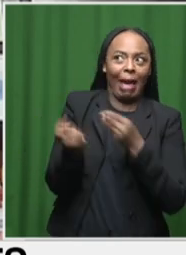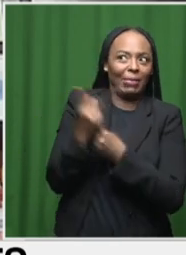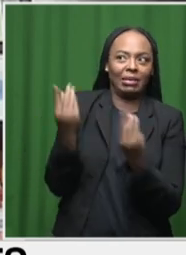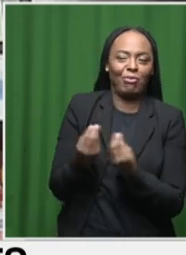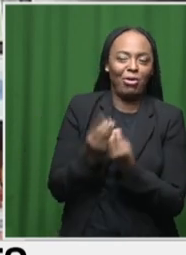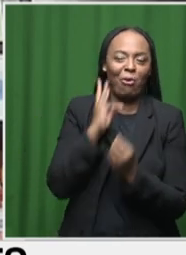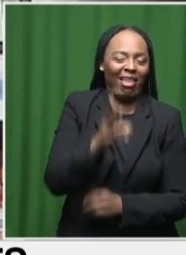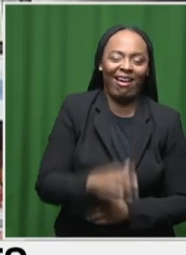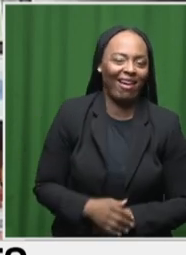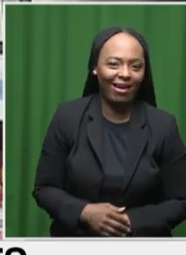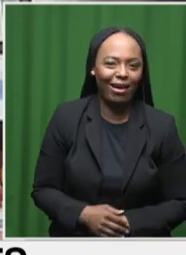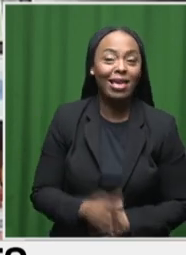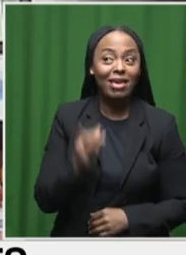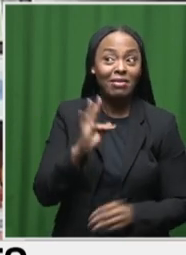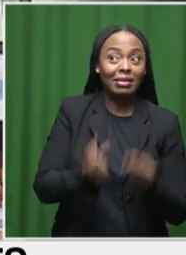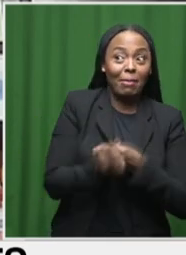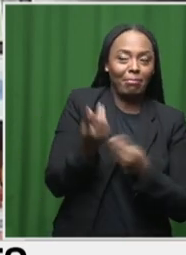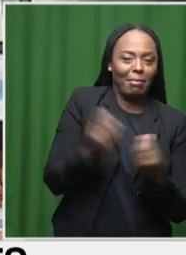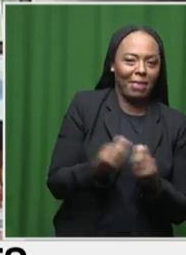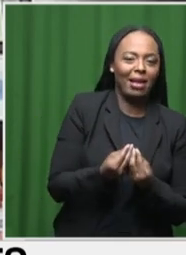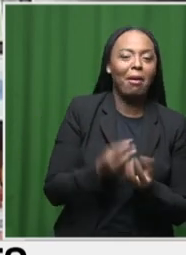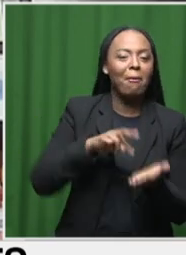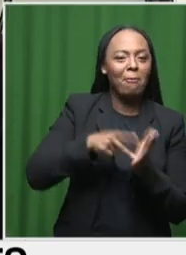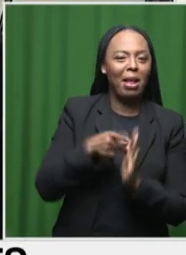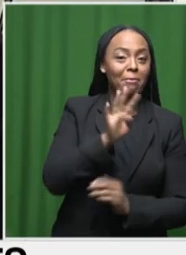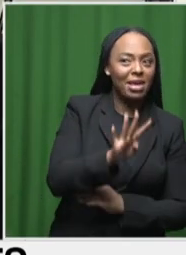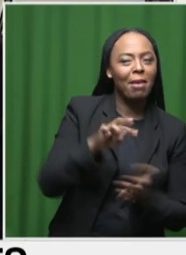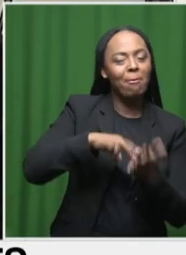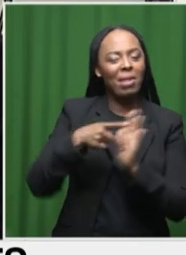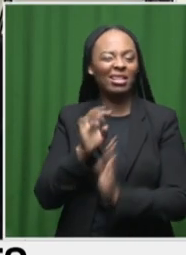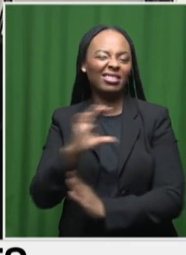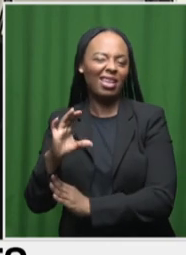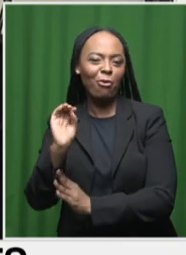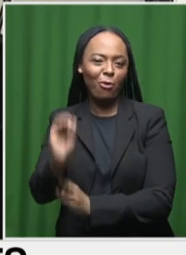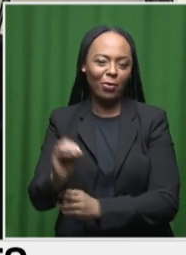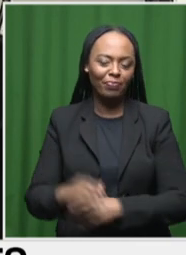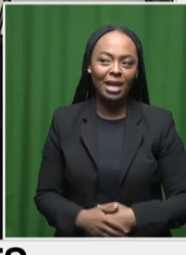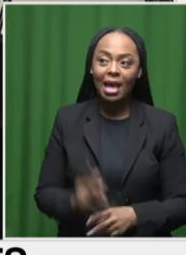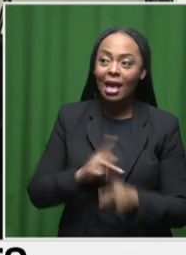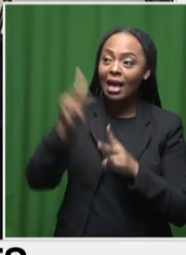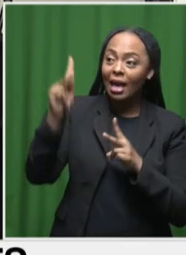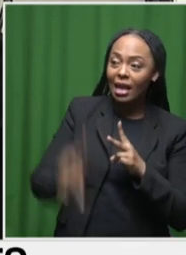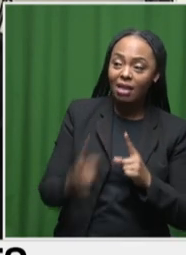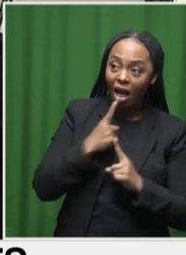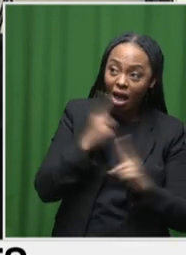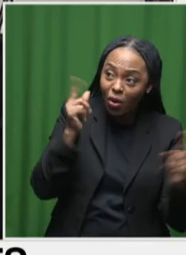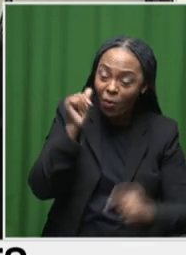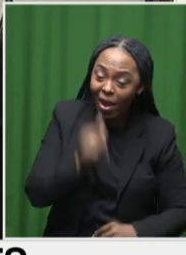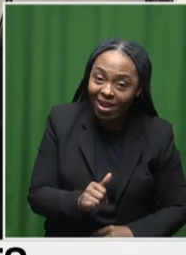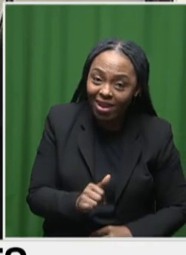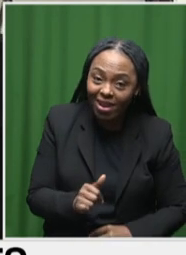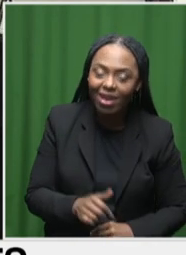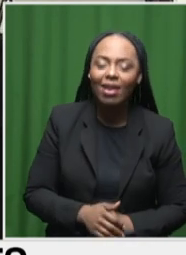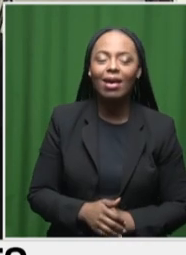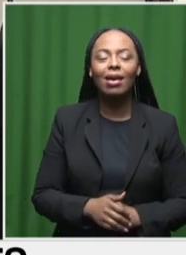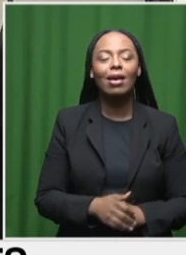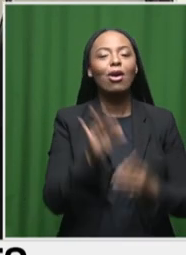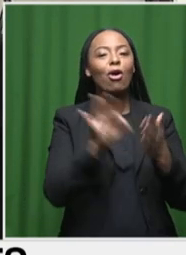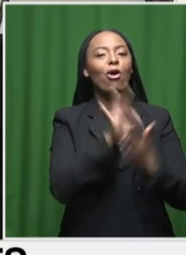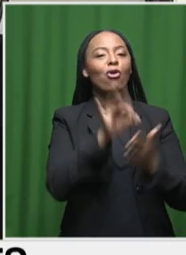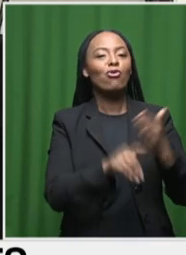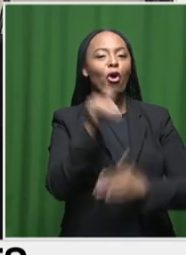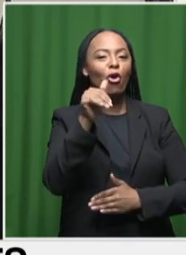happen, we have a plan B and a plan C. And when will we have the results, Greg? So the voting will